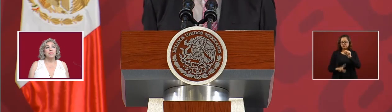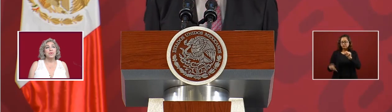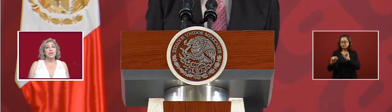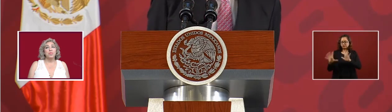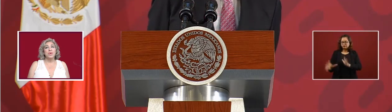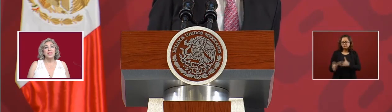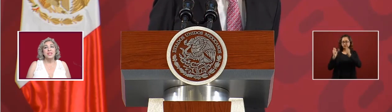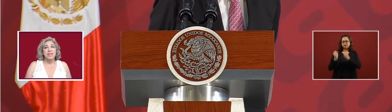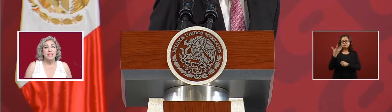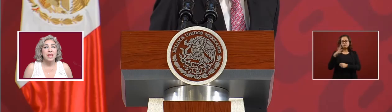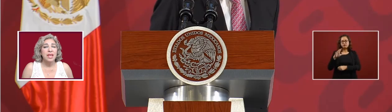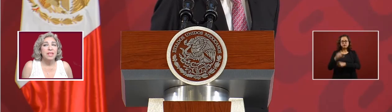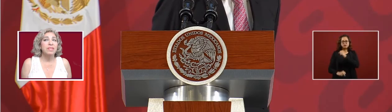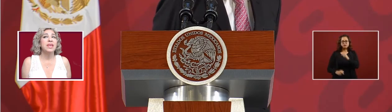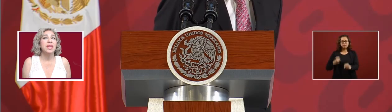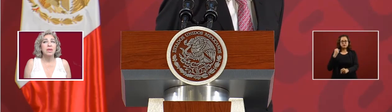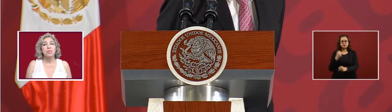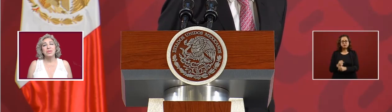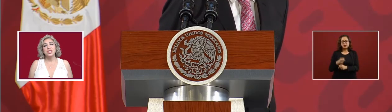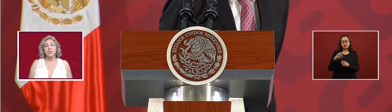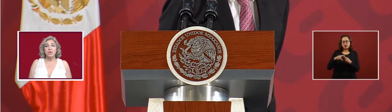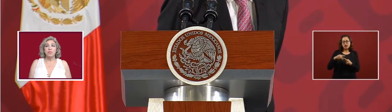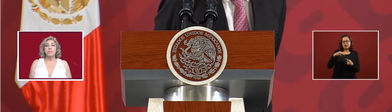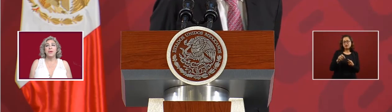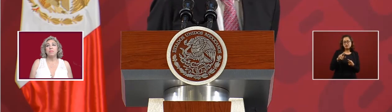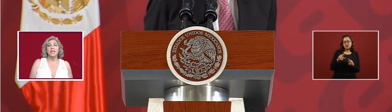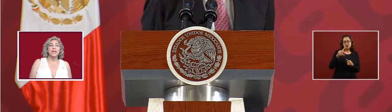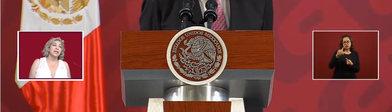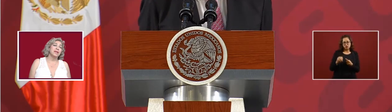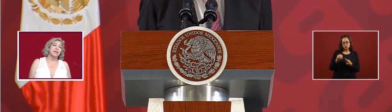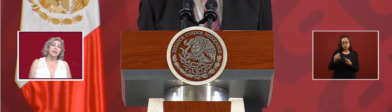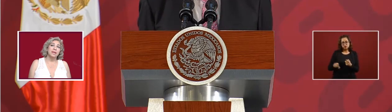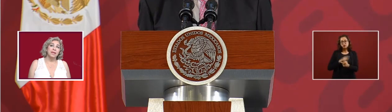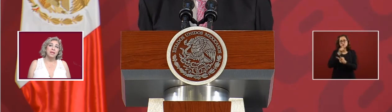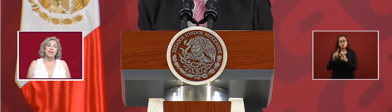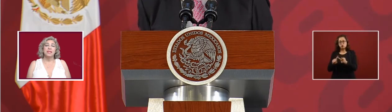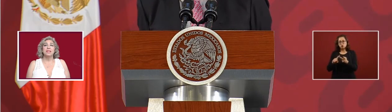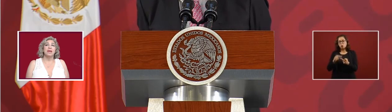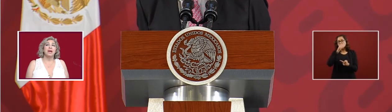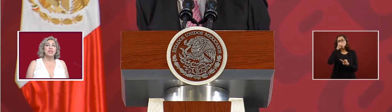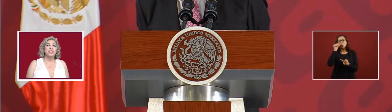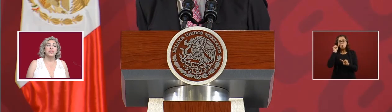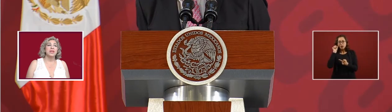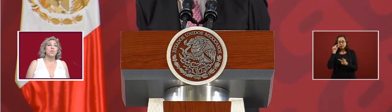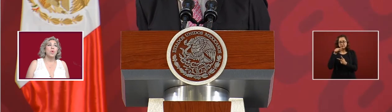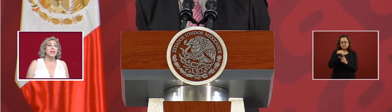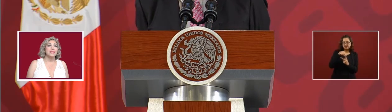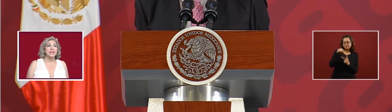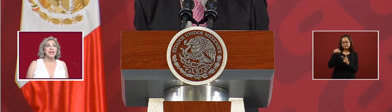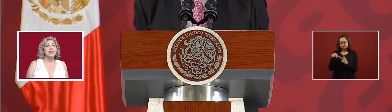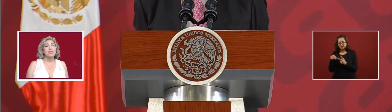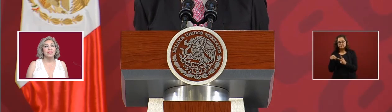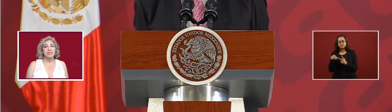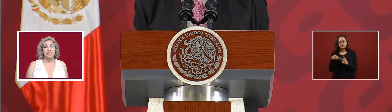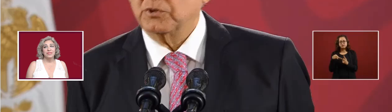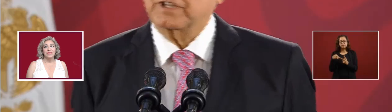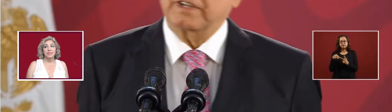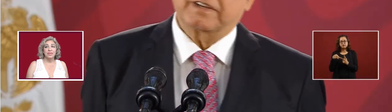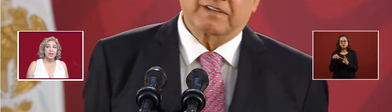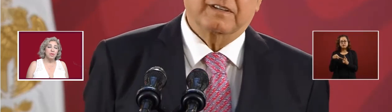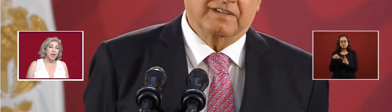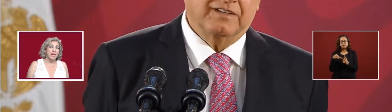within the restored republic during Juarez and Lerdo